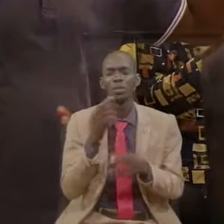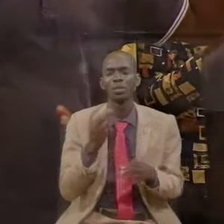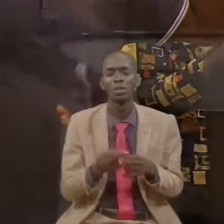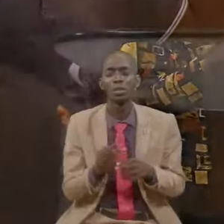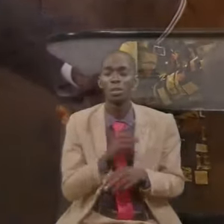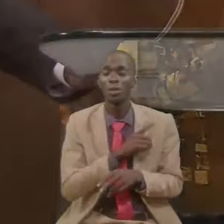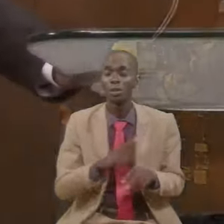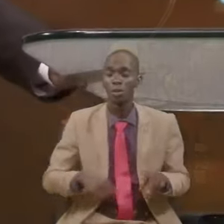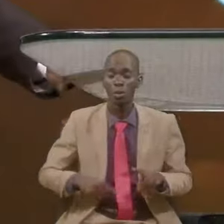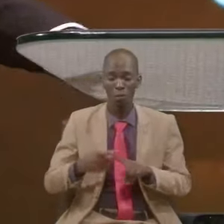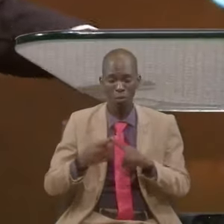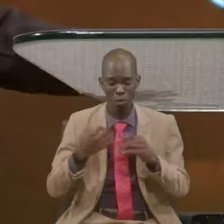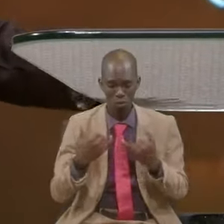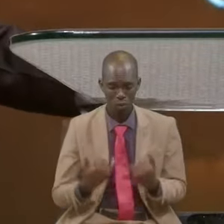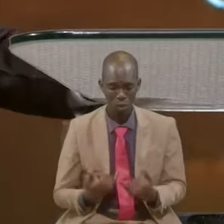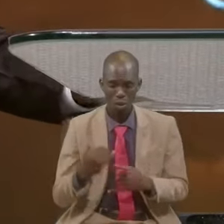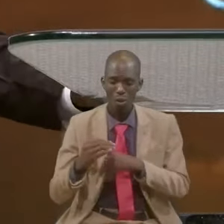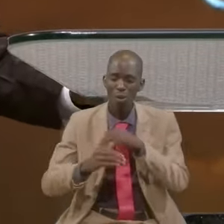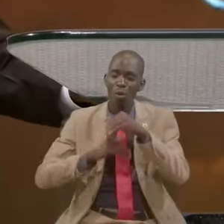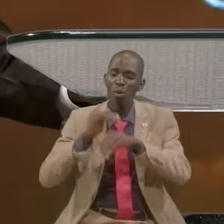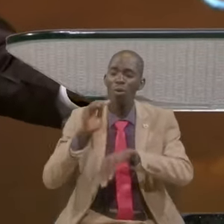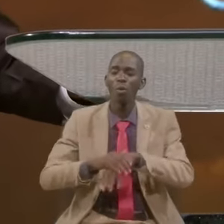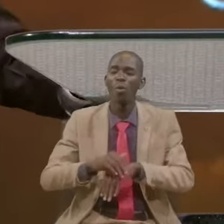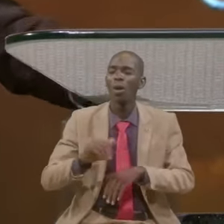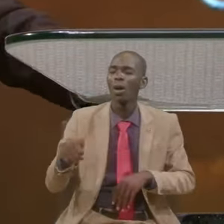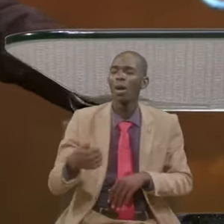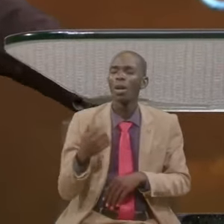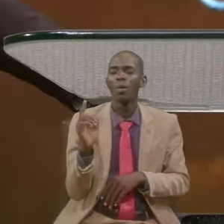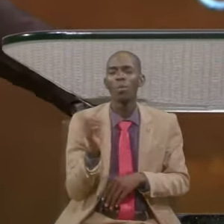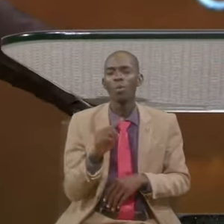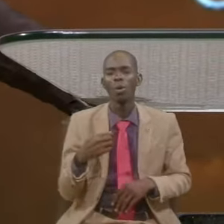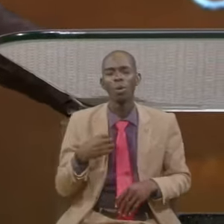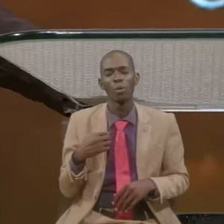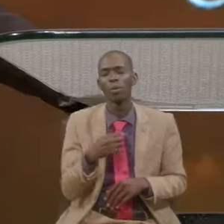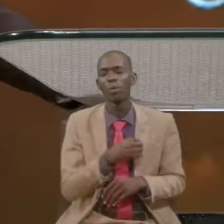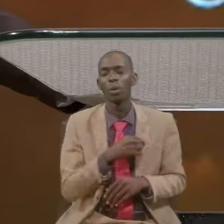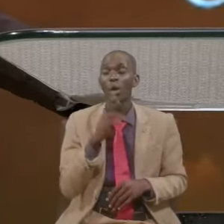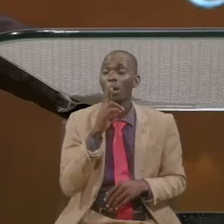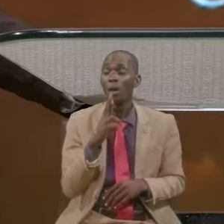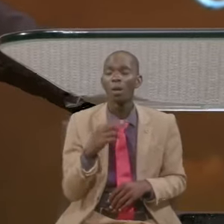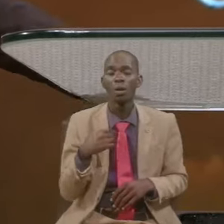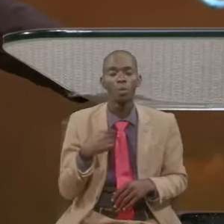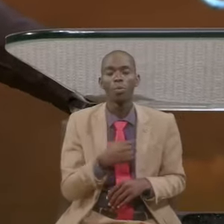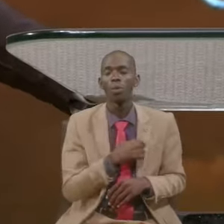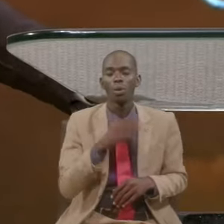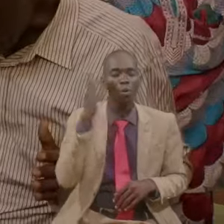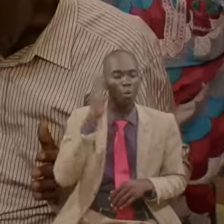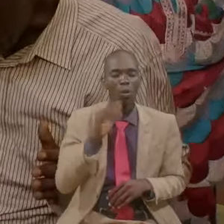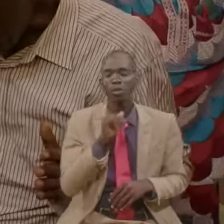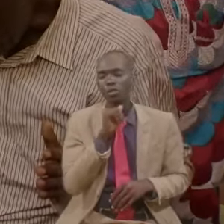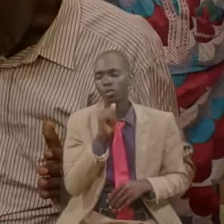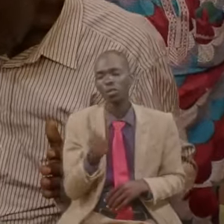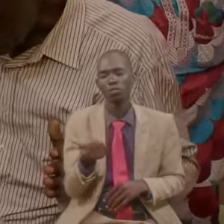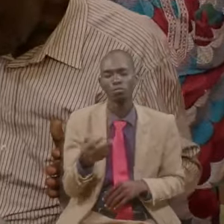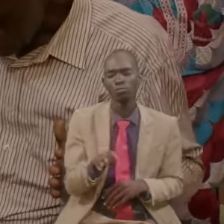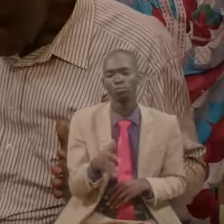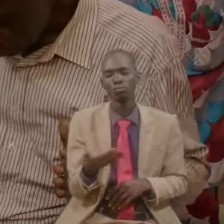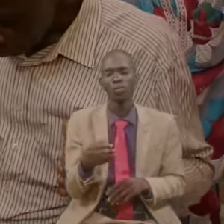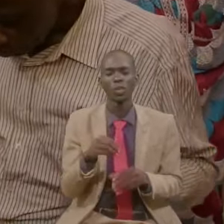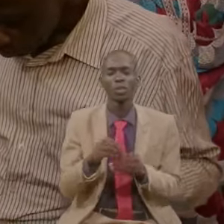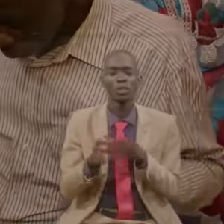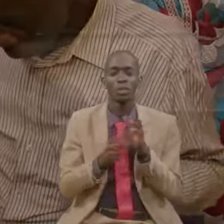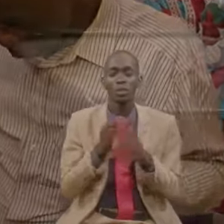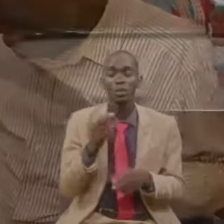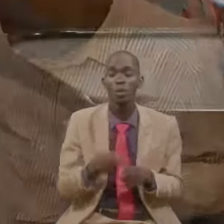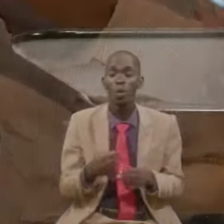from now on, anywhere we are, we will not compromise. We